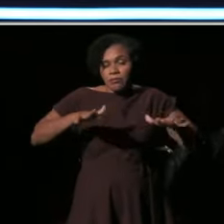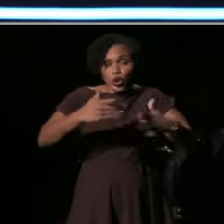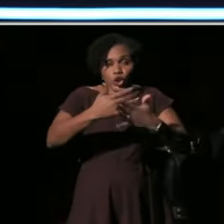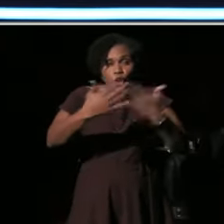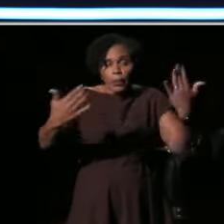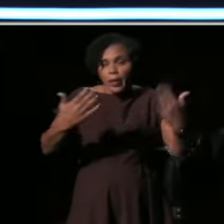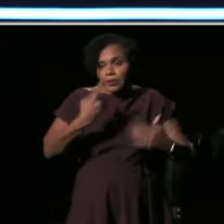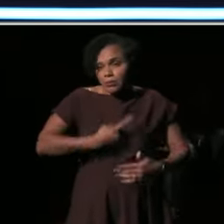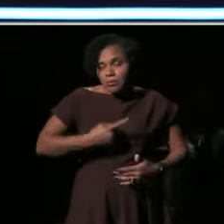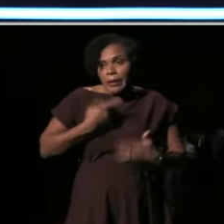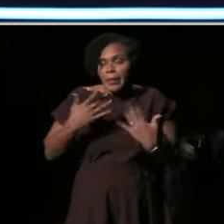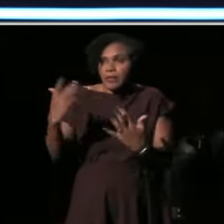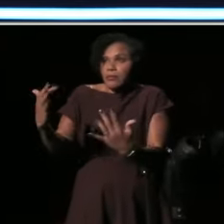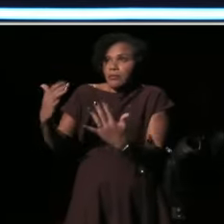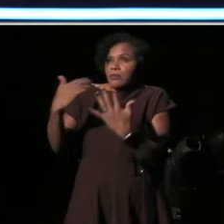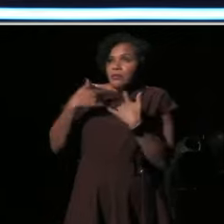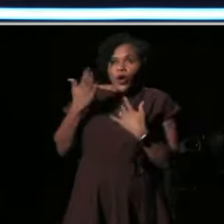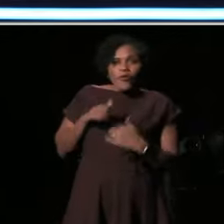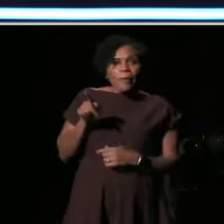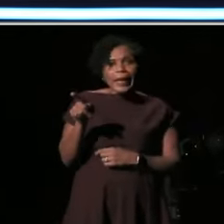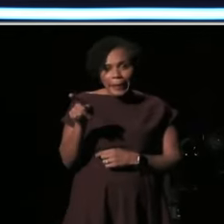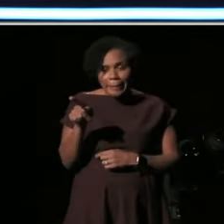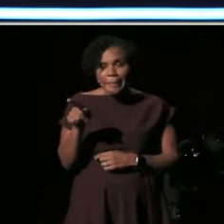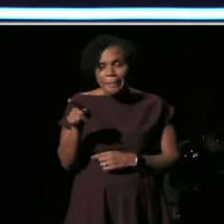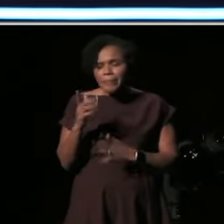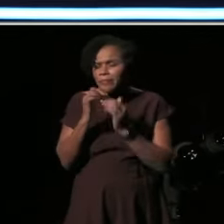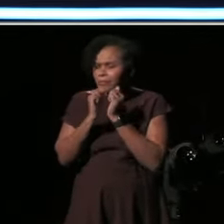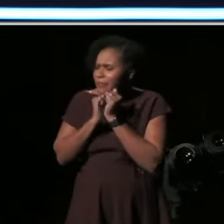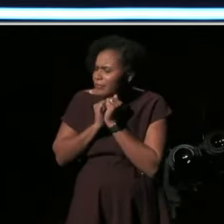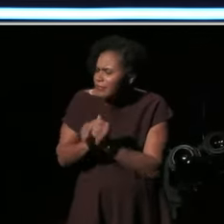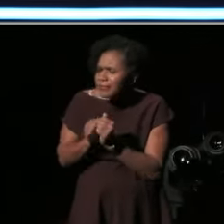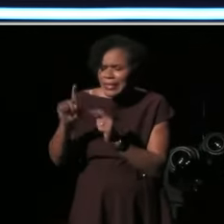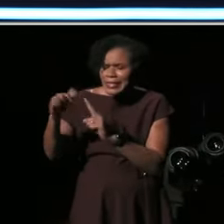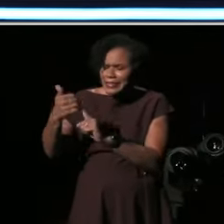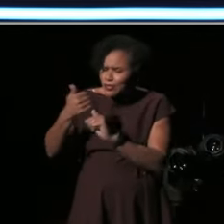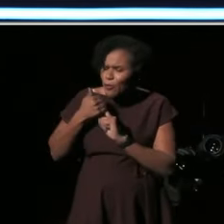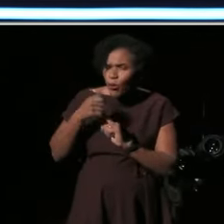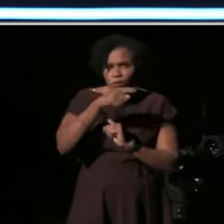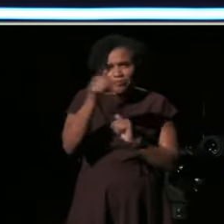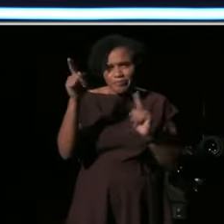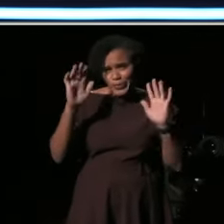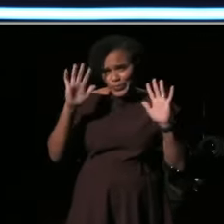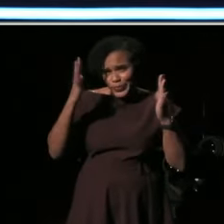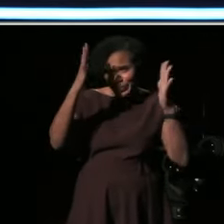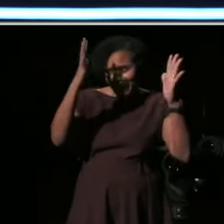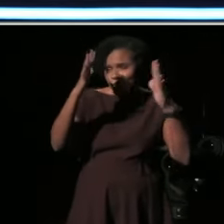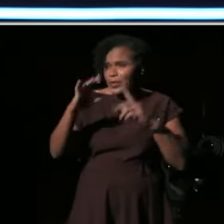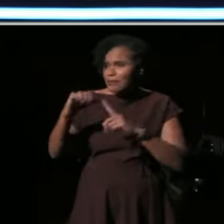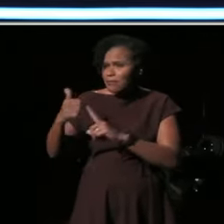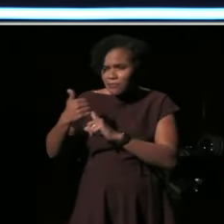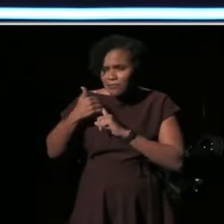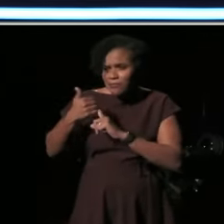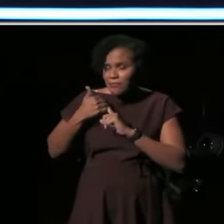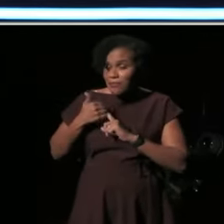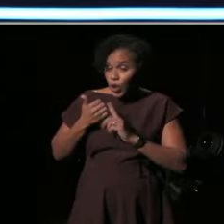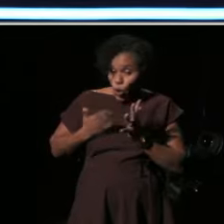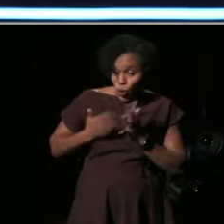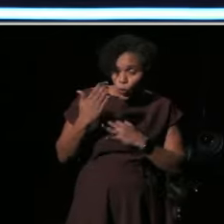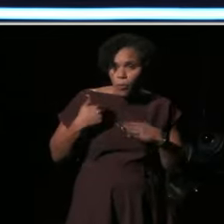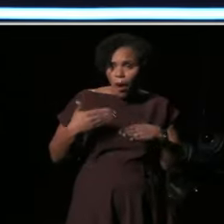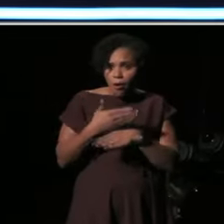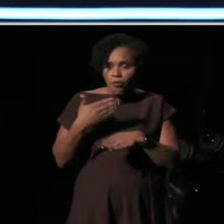myself included. I have so appreciated his support at various stages of my career.